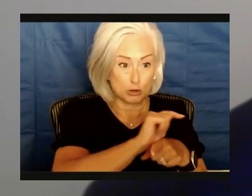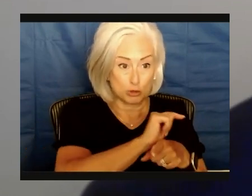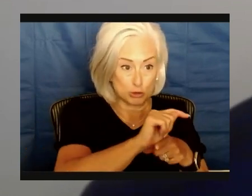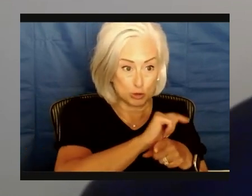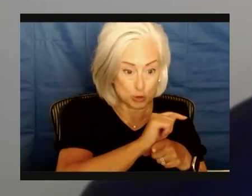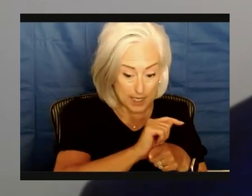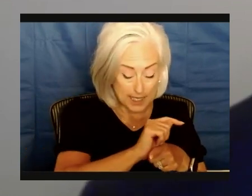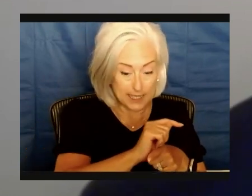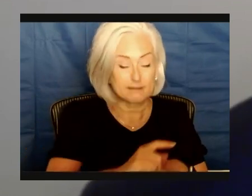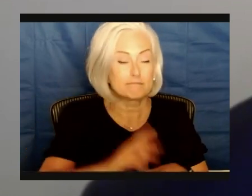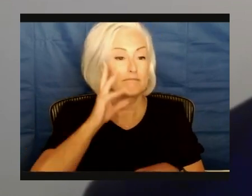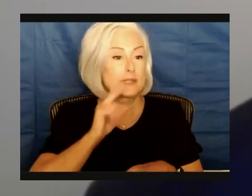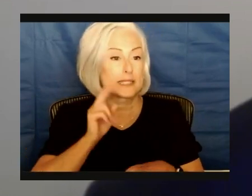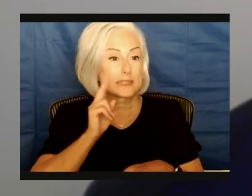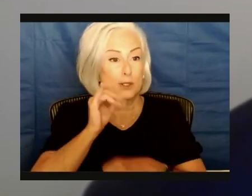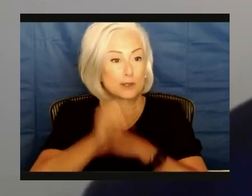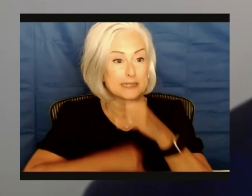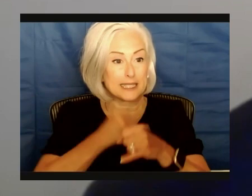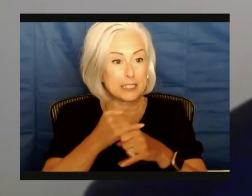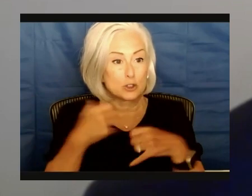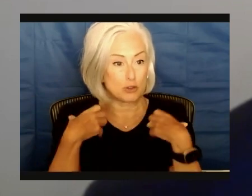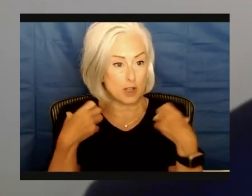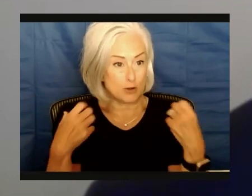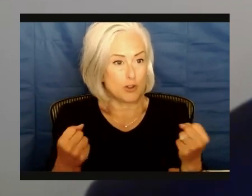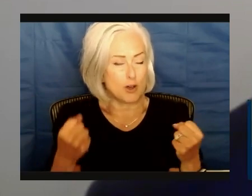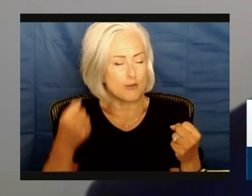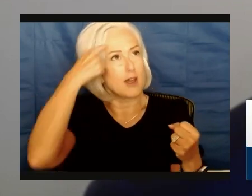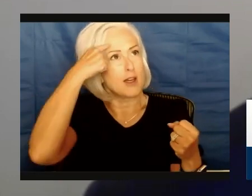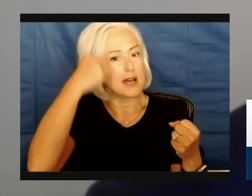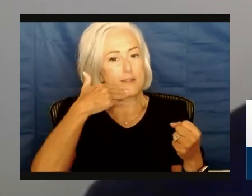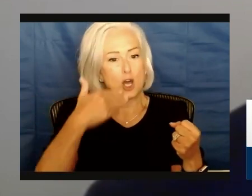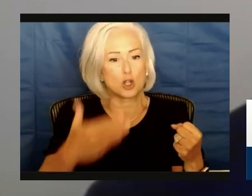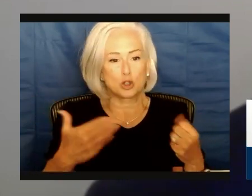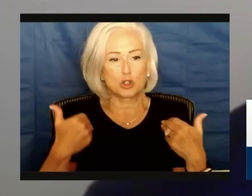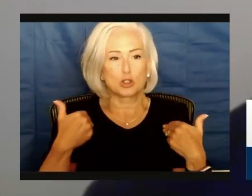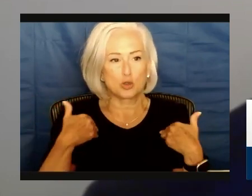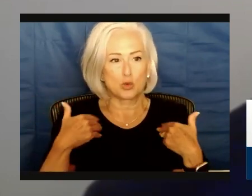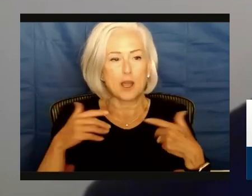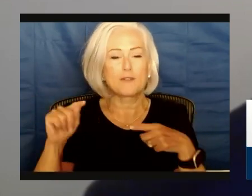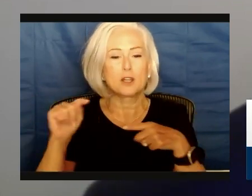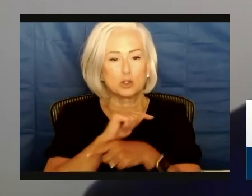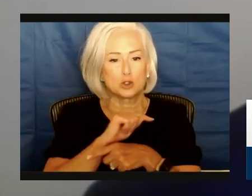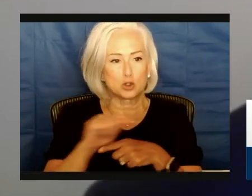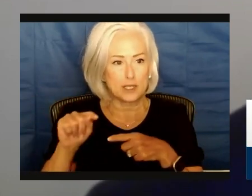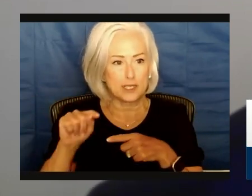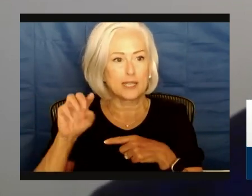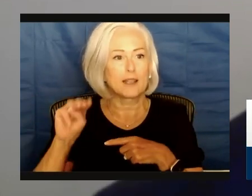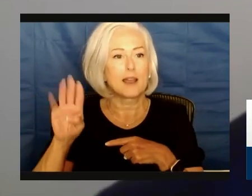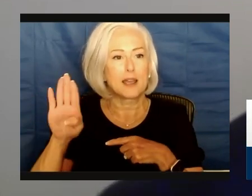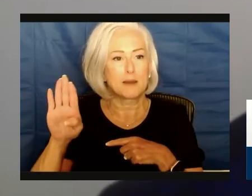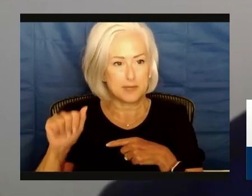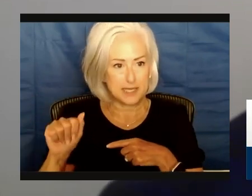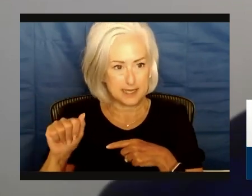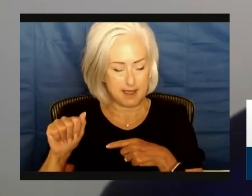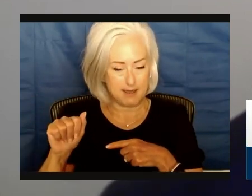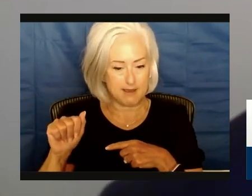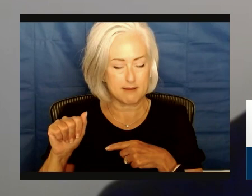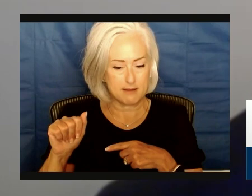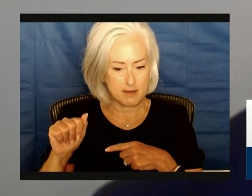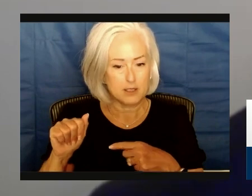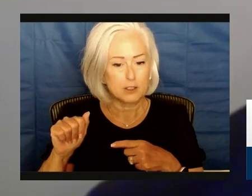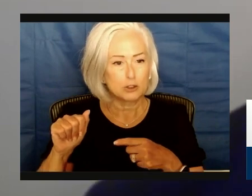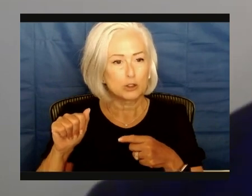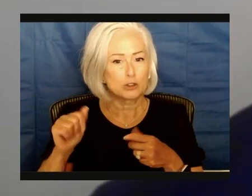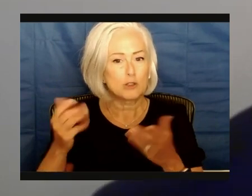health, I thought it wise to get a training in an MBA training, so that it kind of gives me more